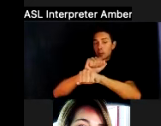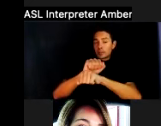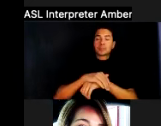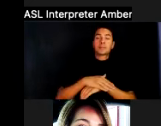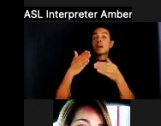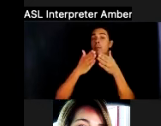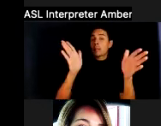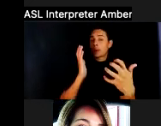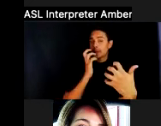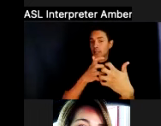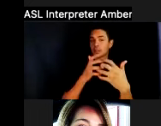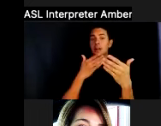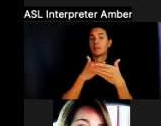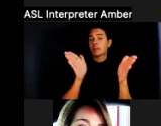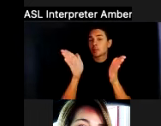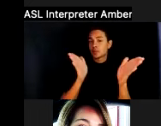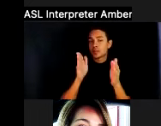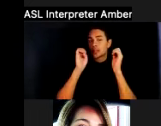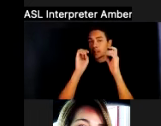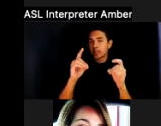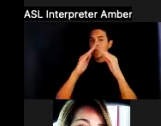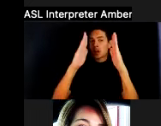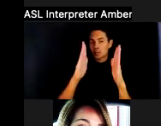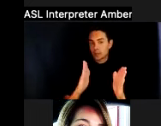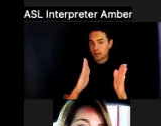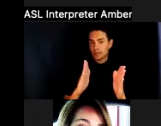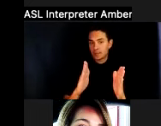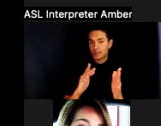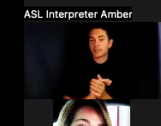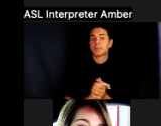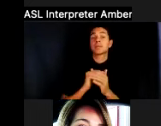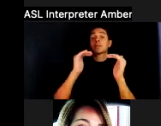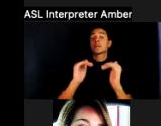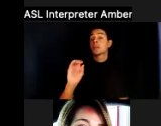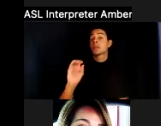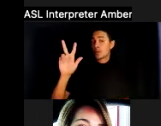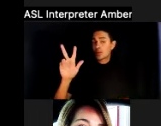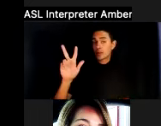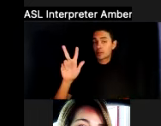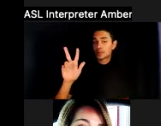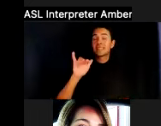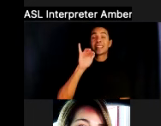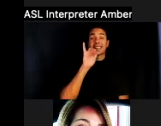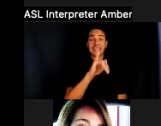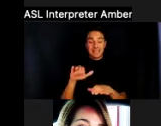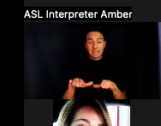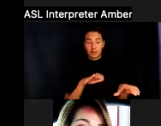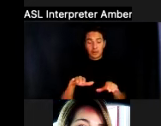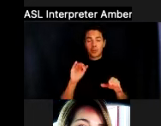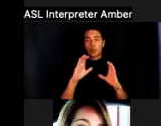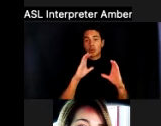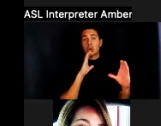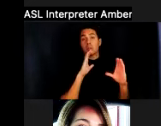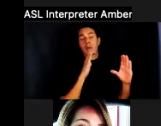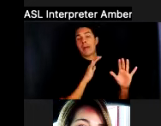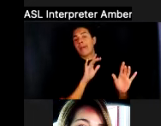accommodations, or public services, education, or housing, or that conduct or communication has